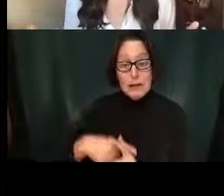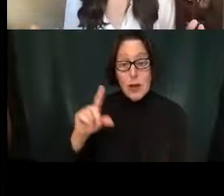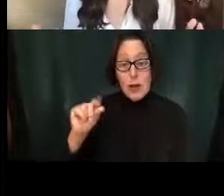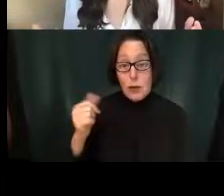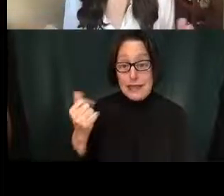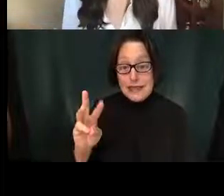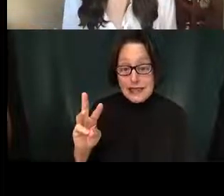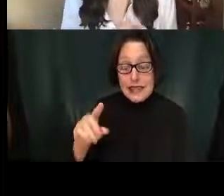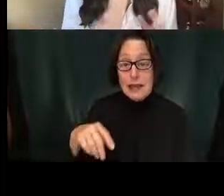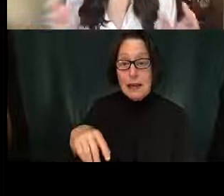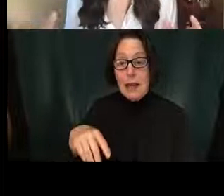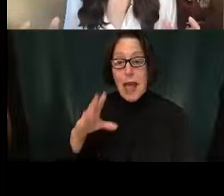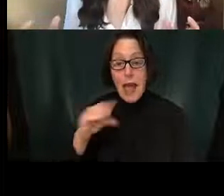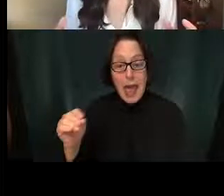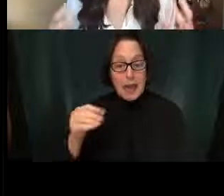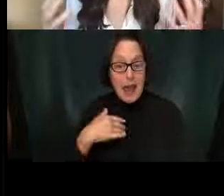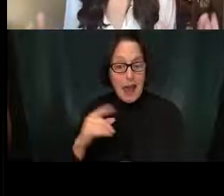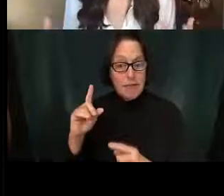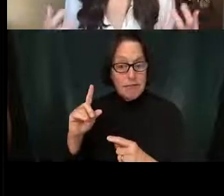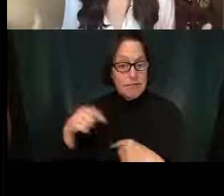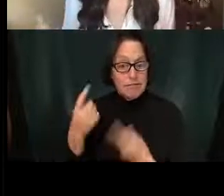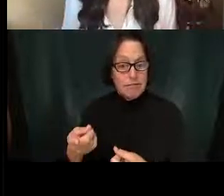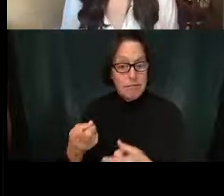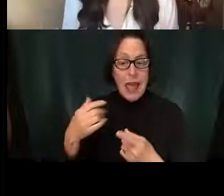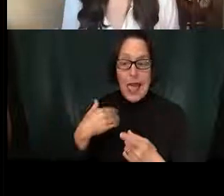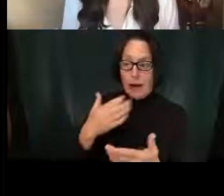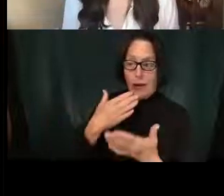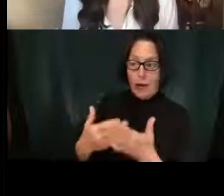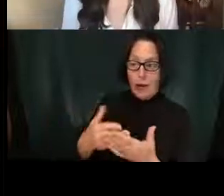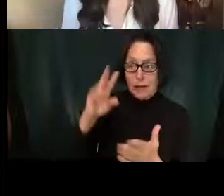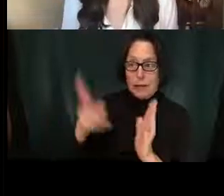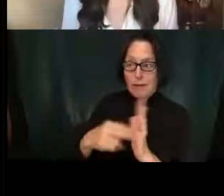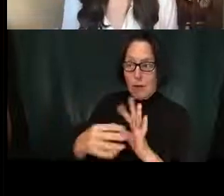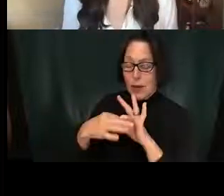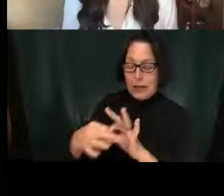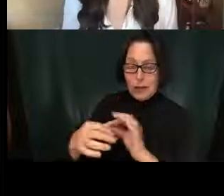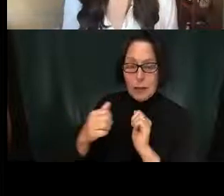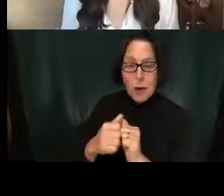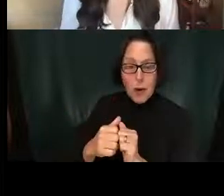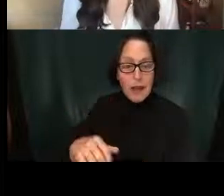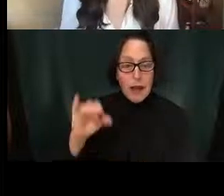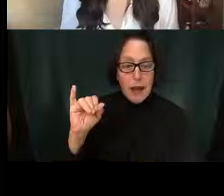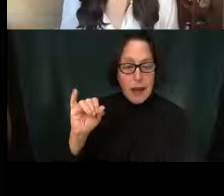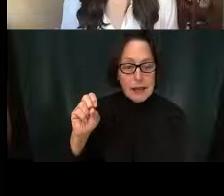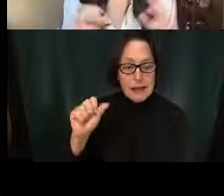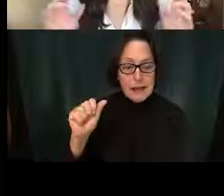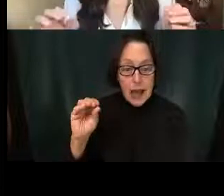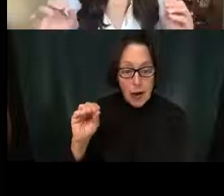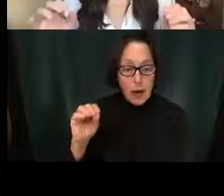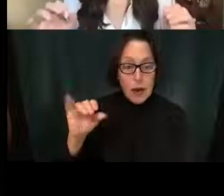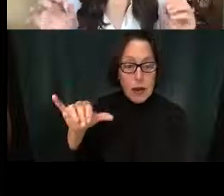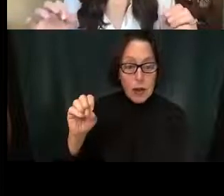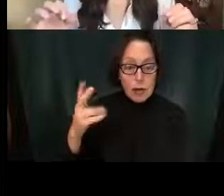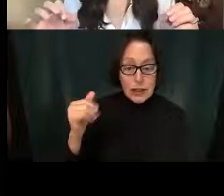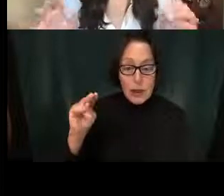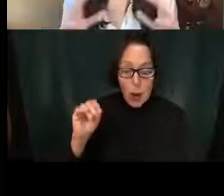and 16, and have subsequently continued a really meaningful relationship with Isao Yoshino, who was part